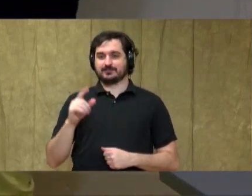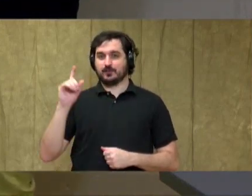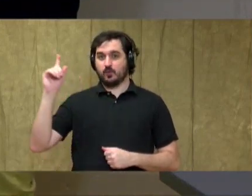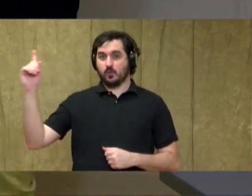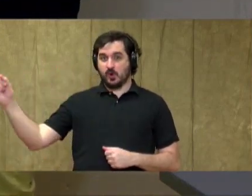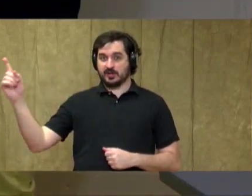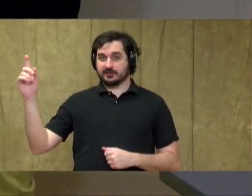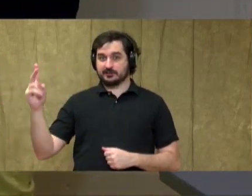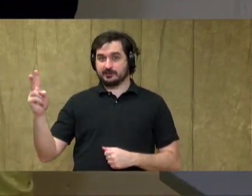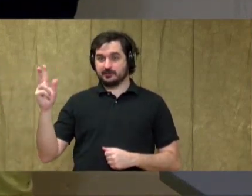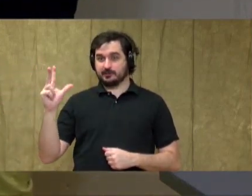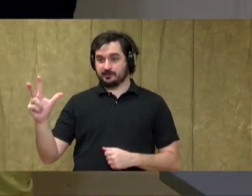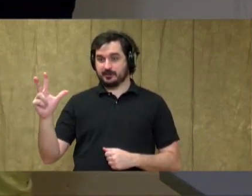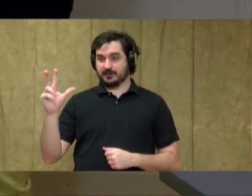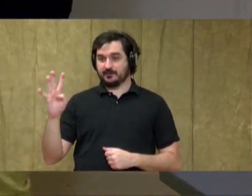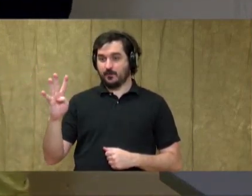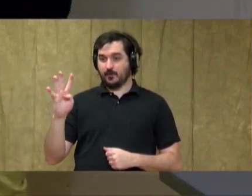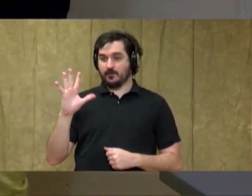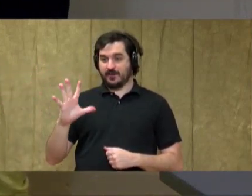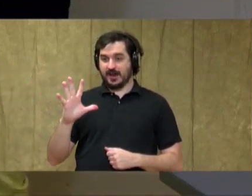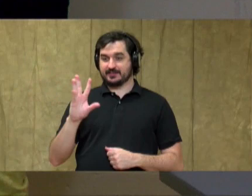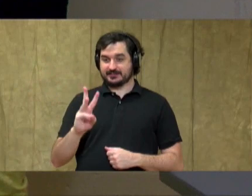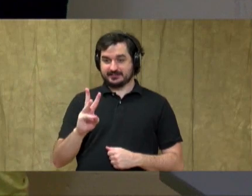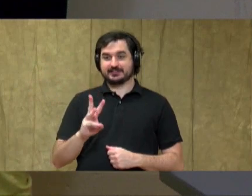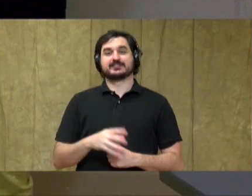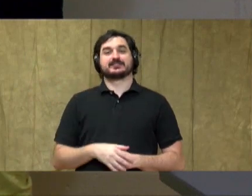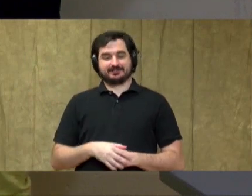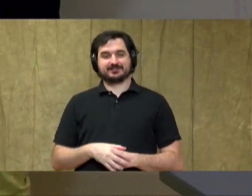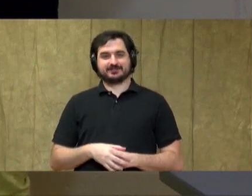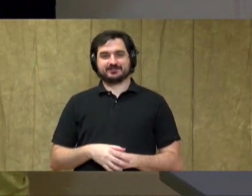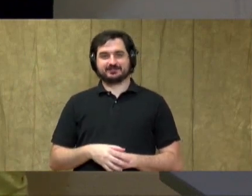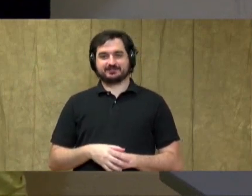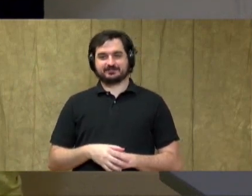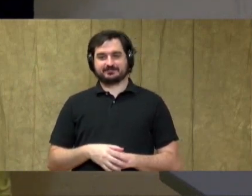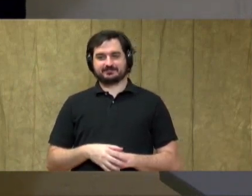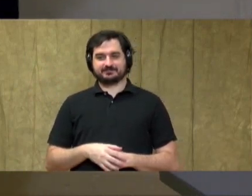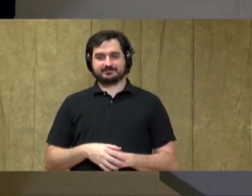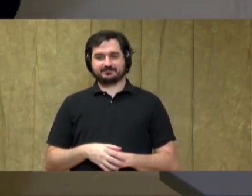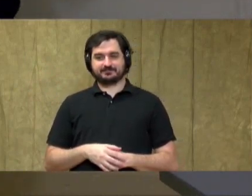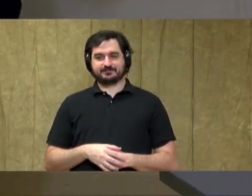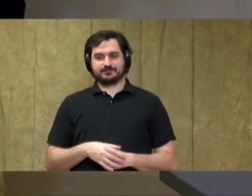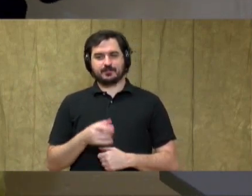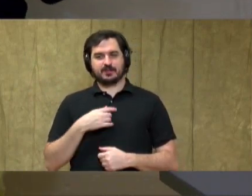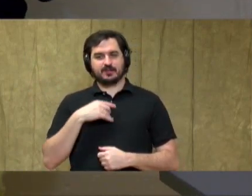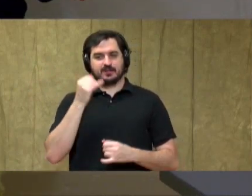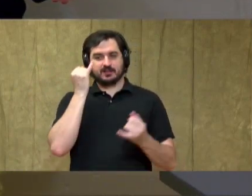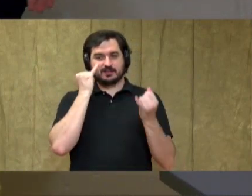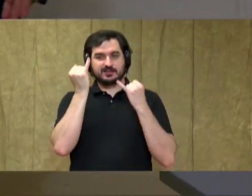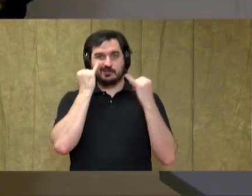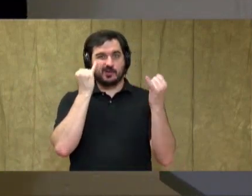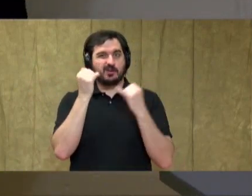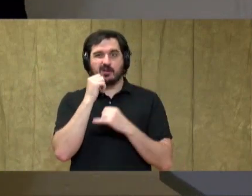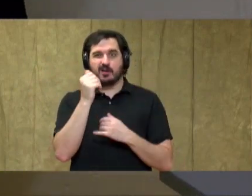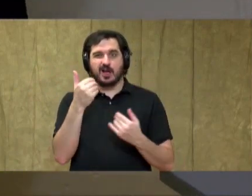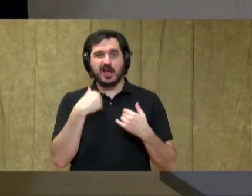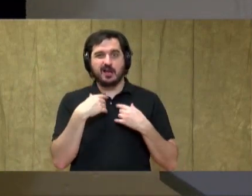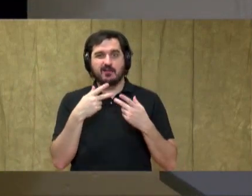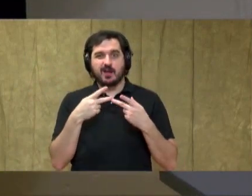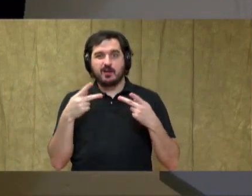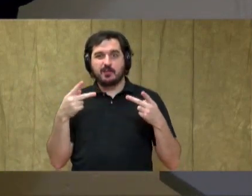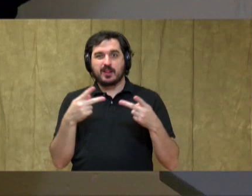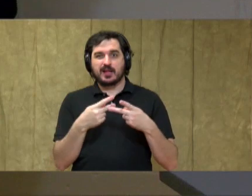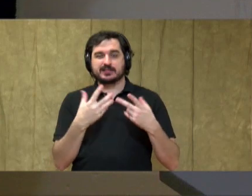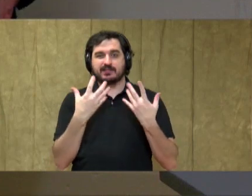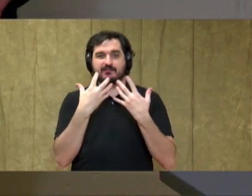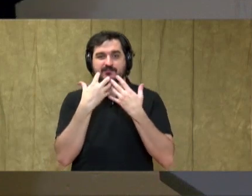2, 3, 4, 5, 6. All right. Well, let's say we didn't have the place value tiles